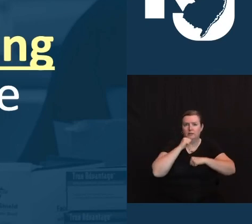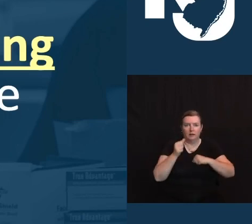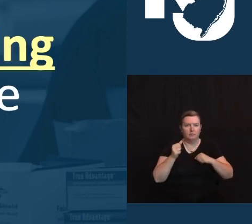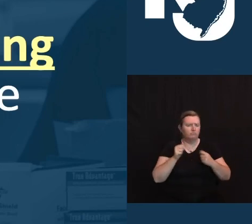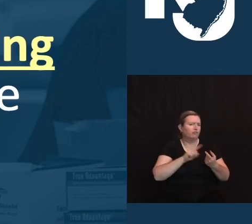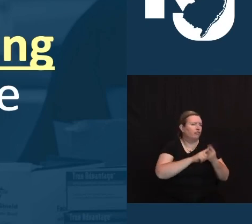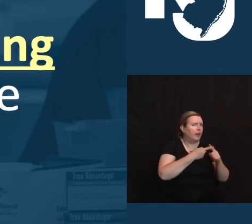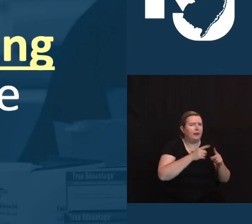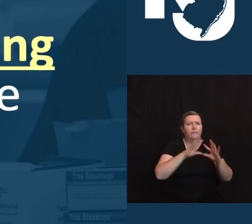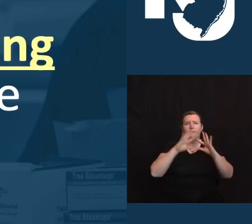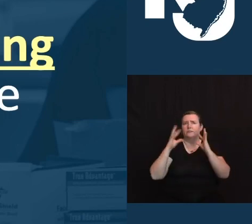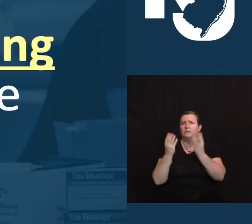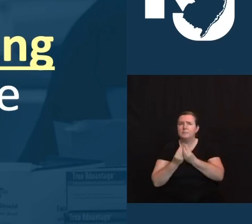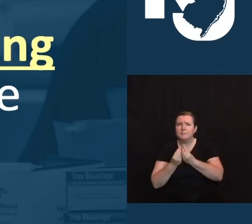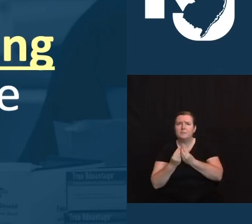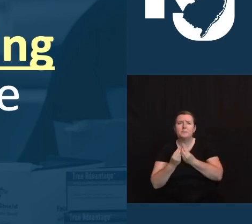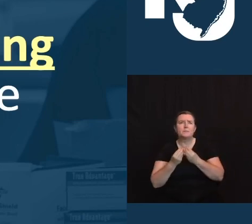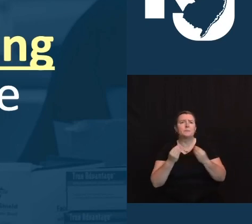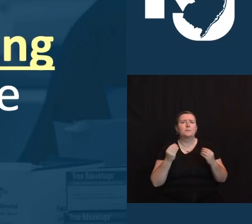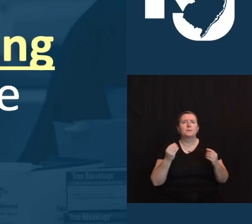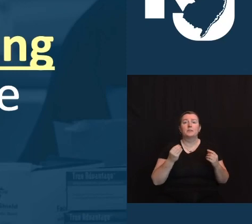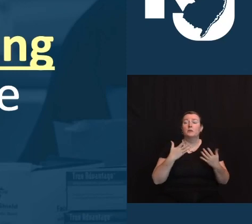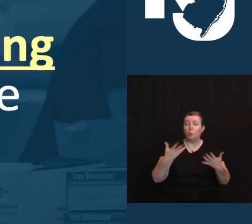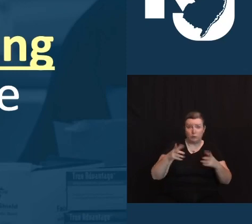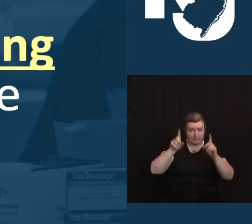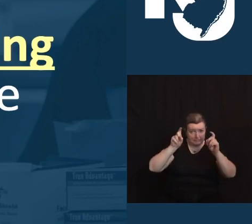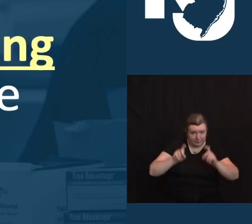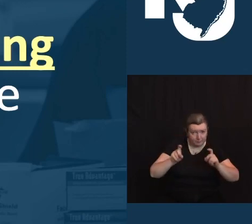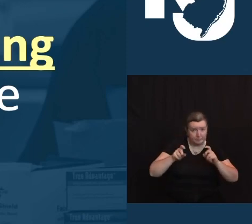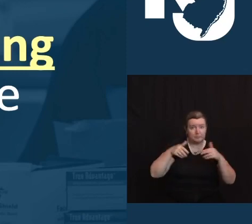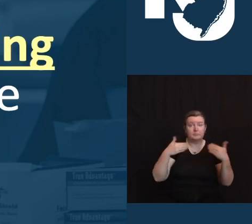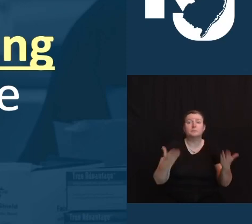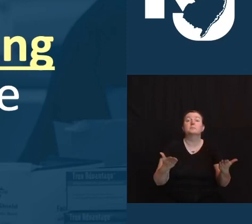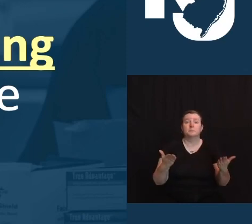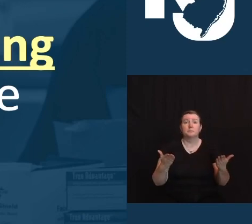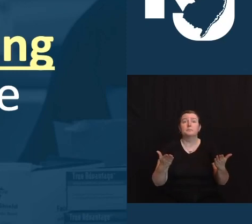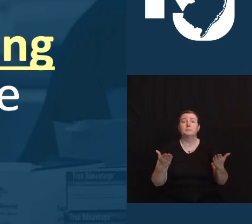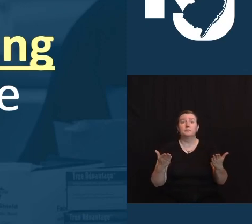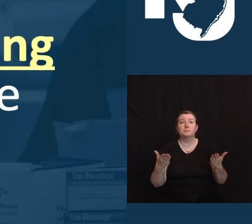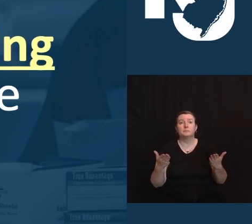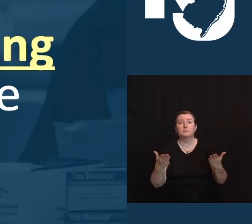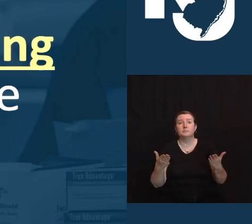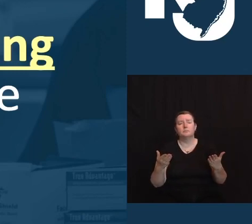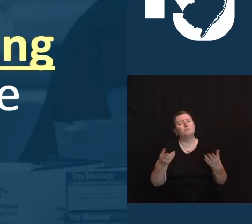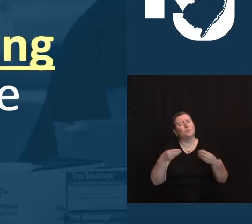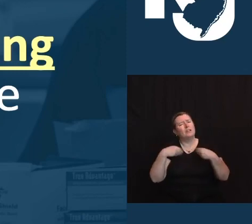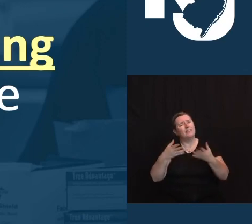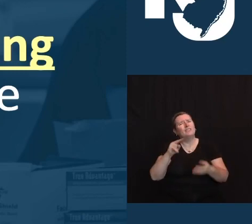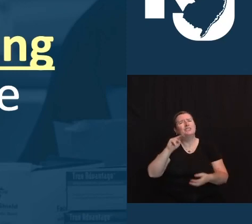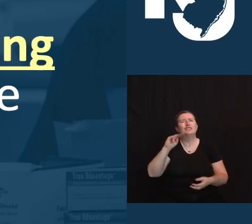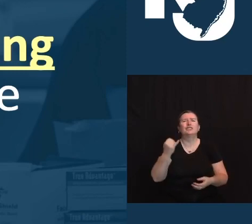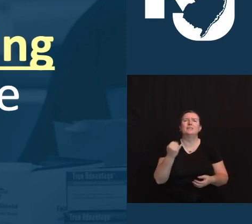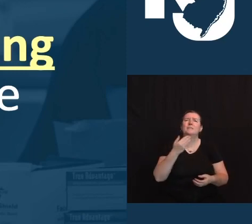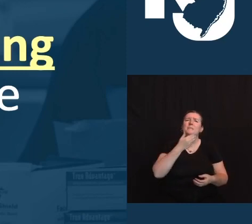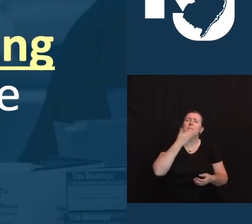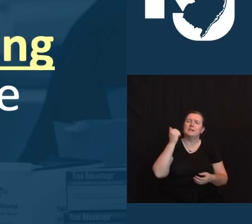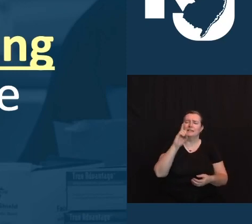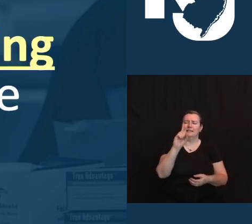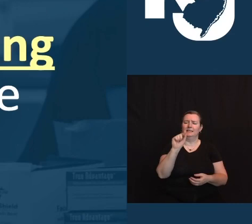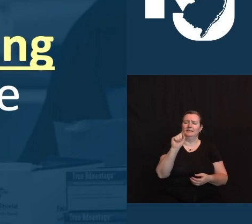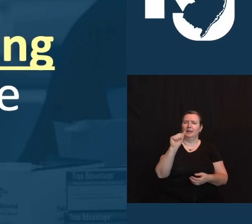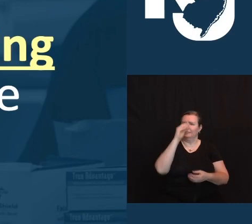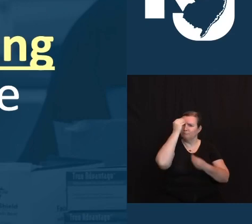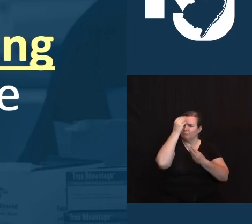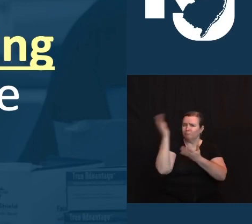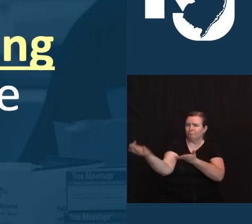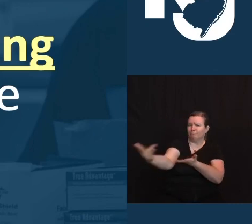also gives us the data we need to be able to stamp out flare-ups and to better guide our restart and recovery. And by the way, we'll be talking